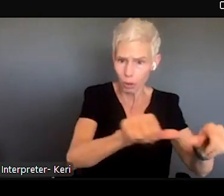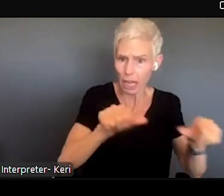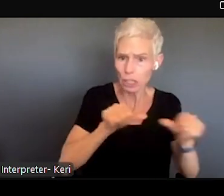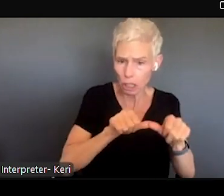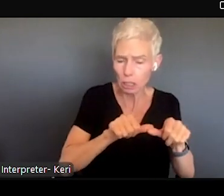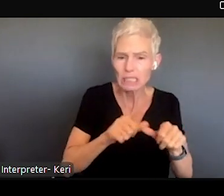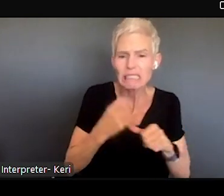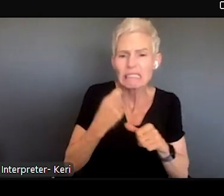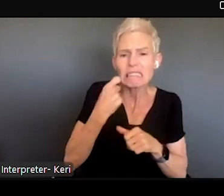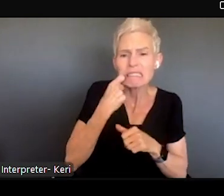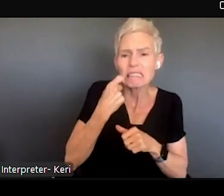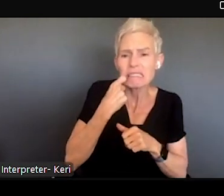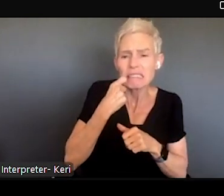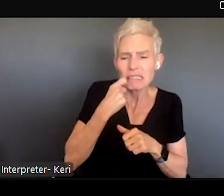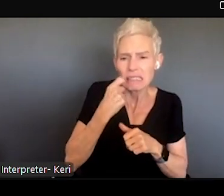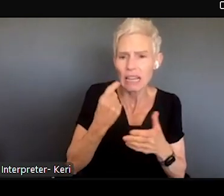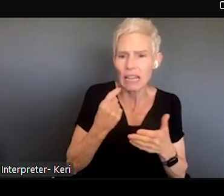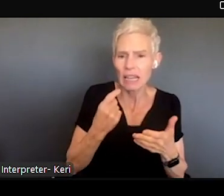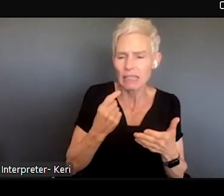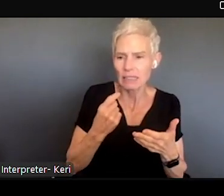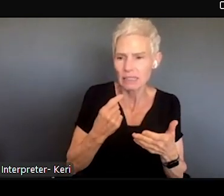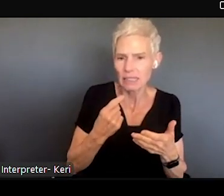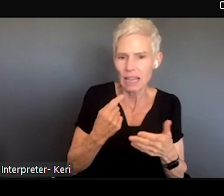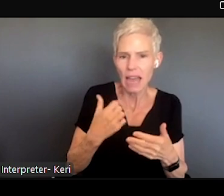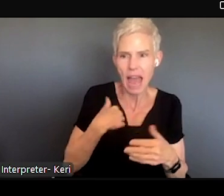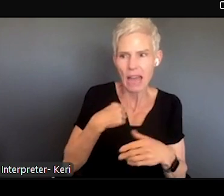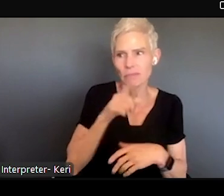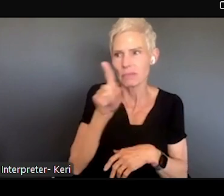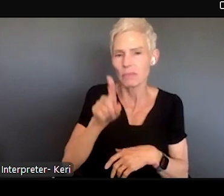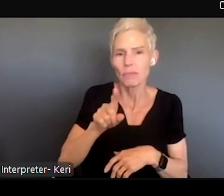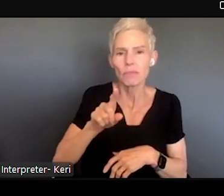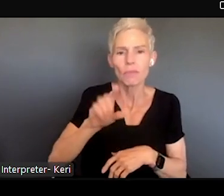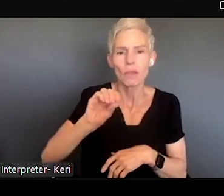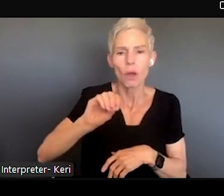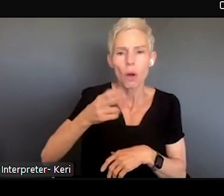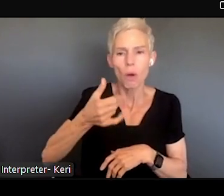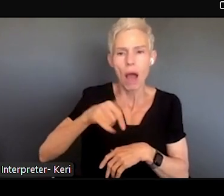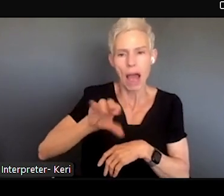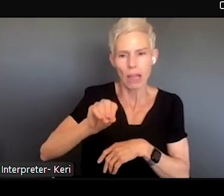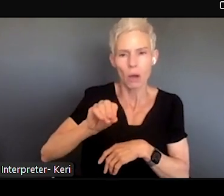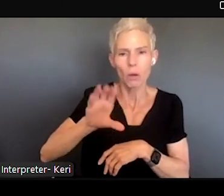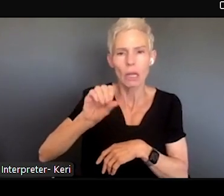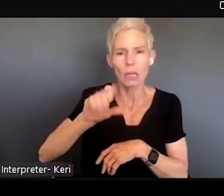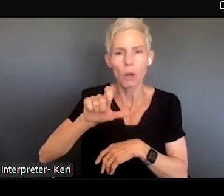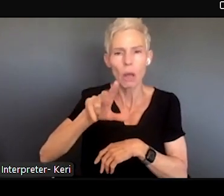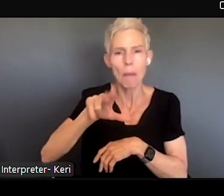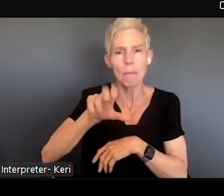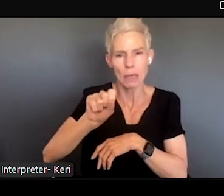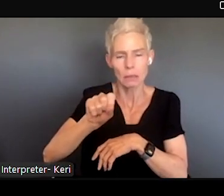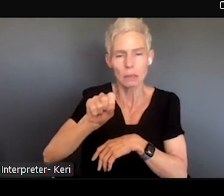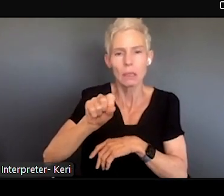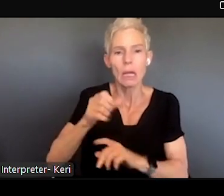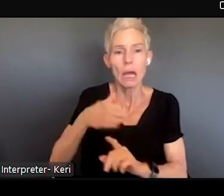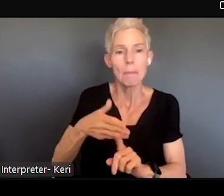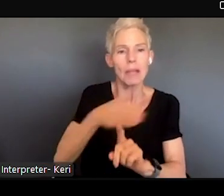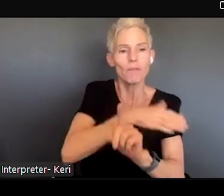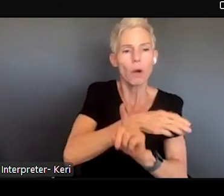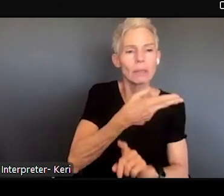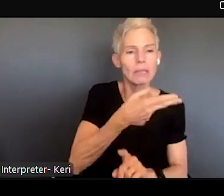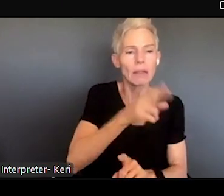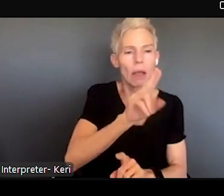just recently had one in Columbus, Ohio, and before that at the